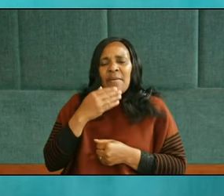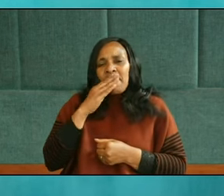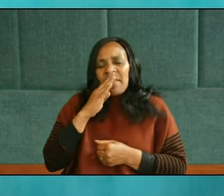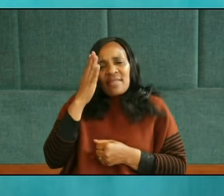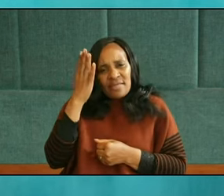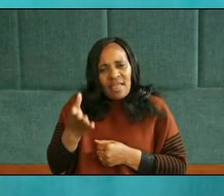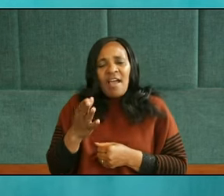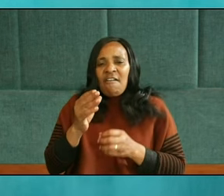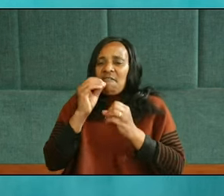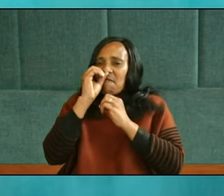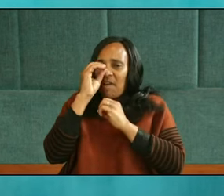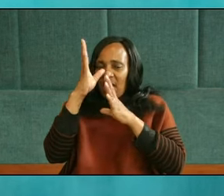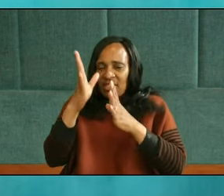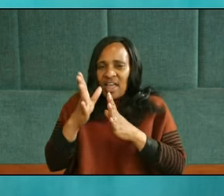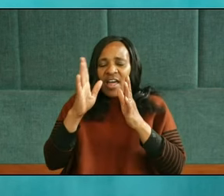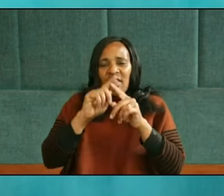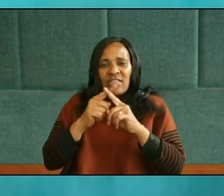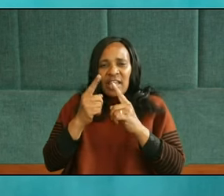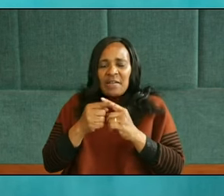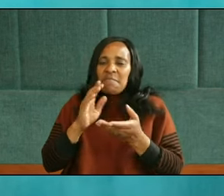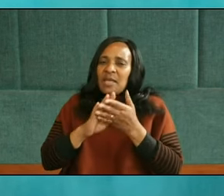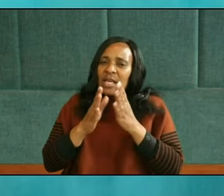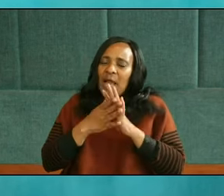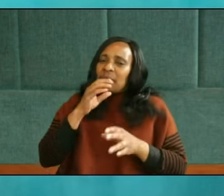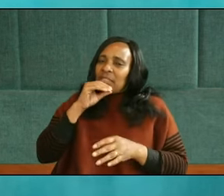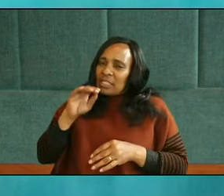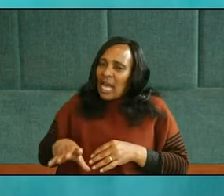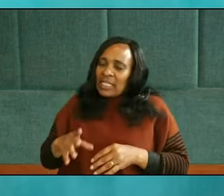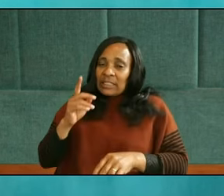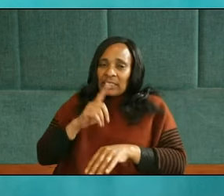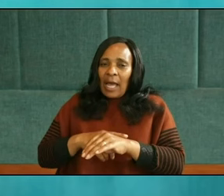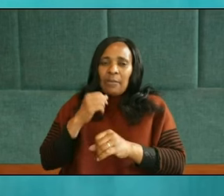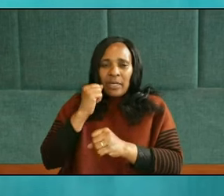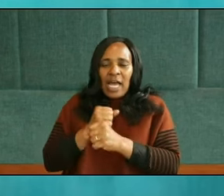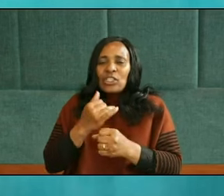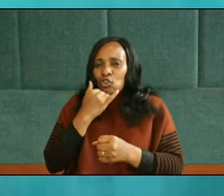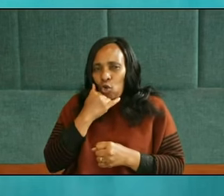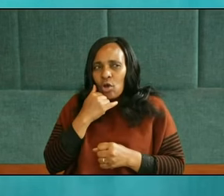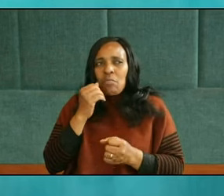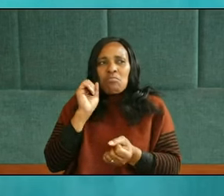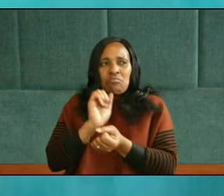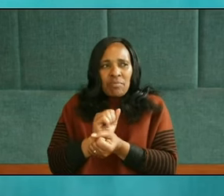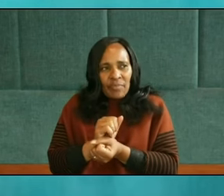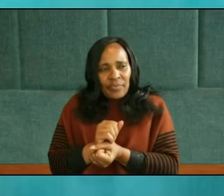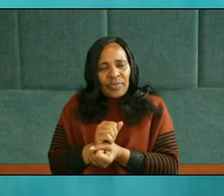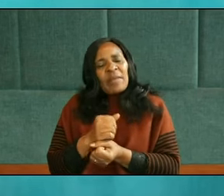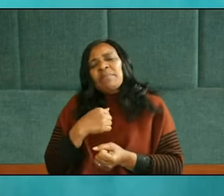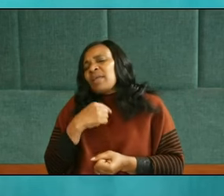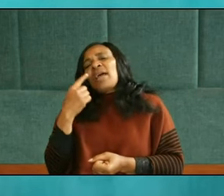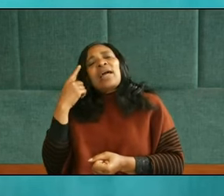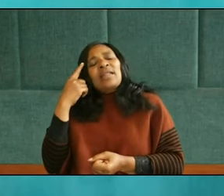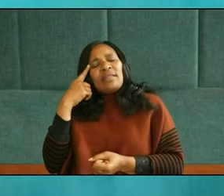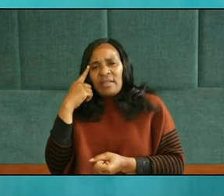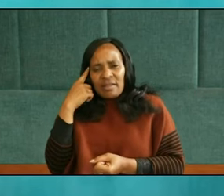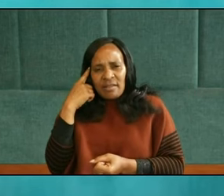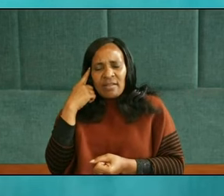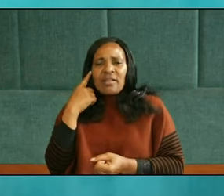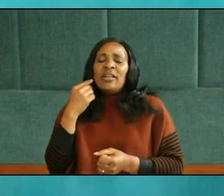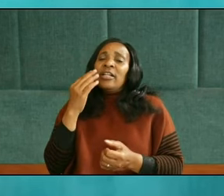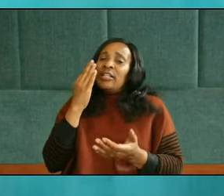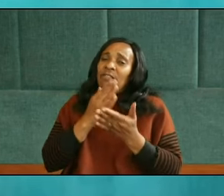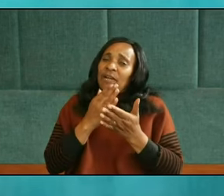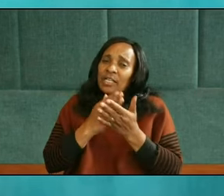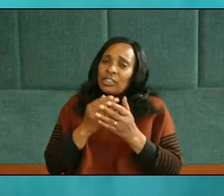father and he will be my son. And when he does wrong, I will punish him. Okay, I think the part that says